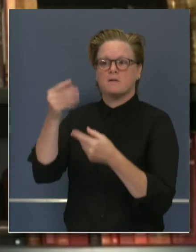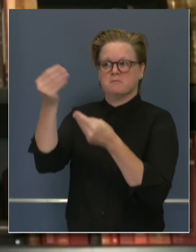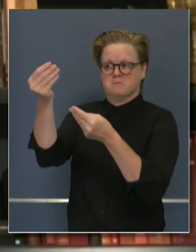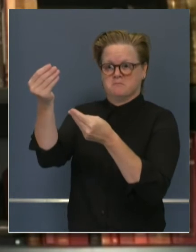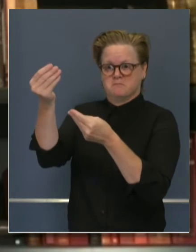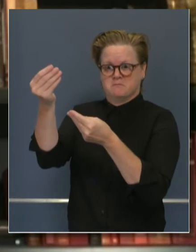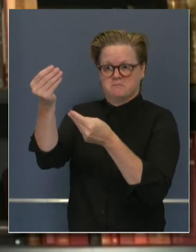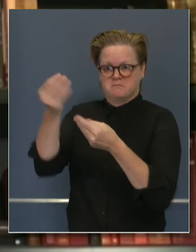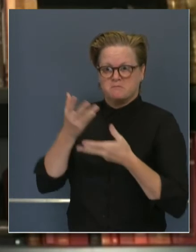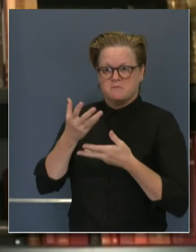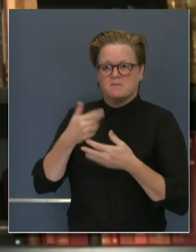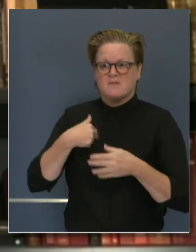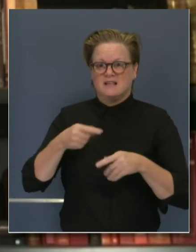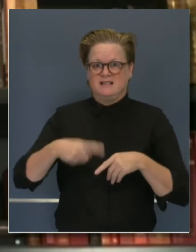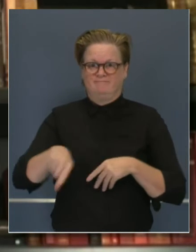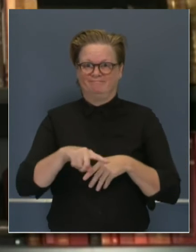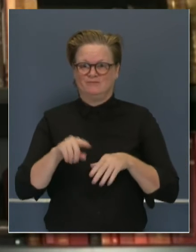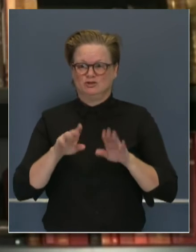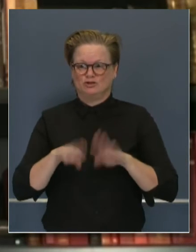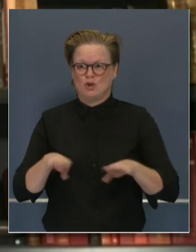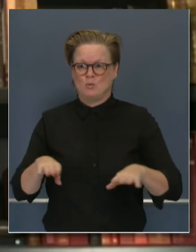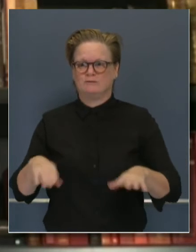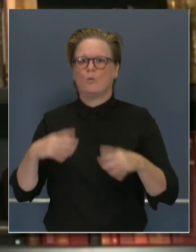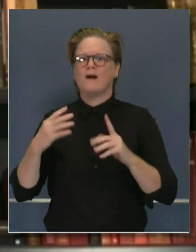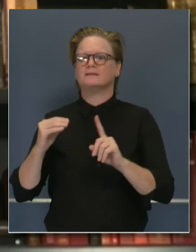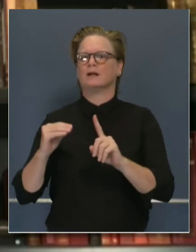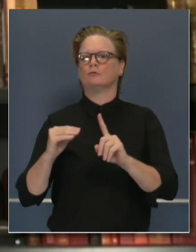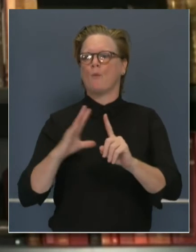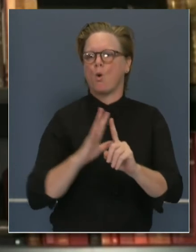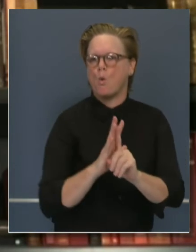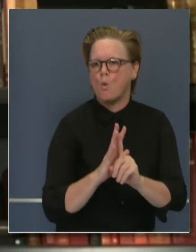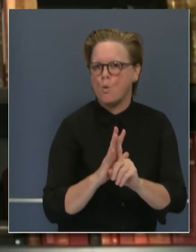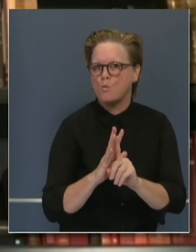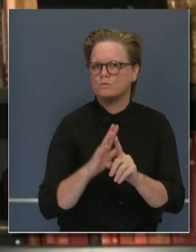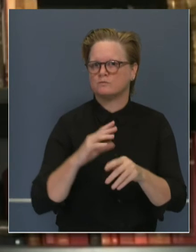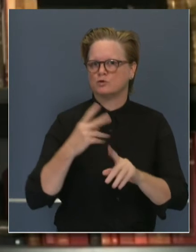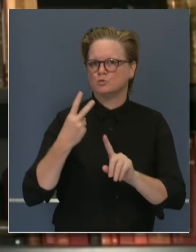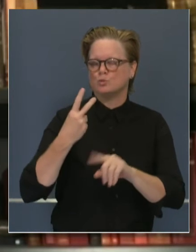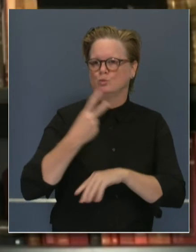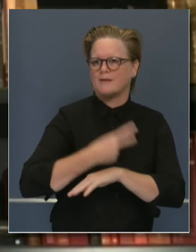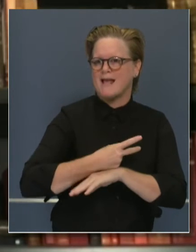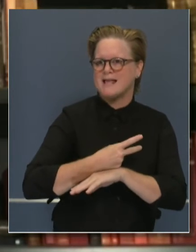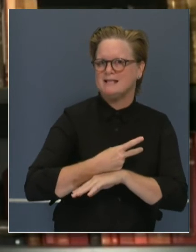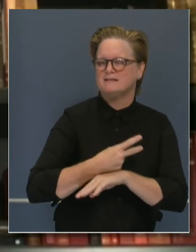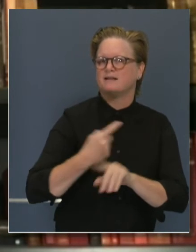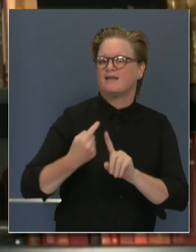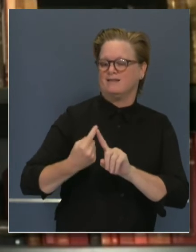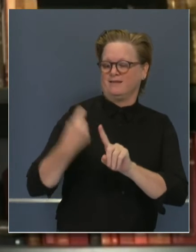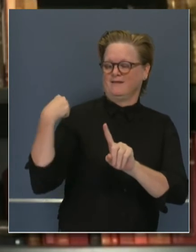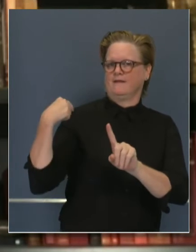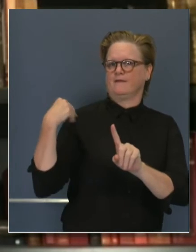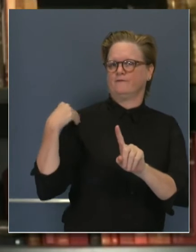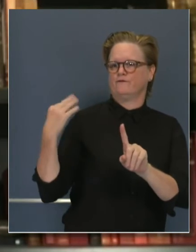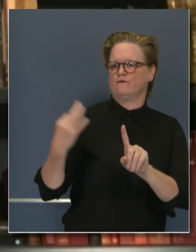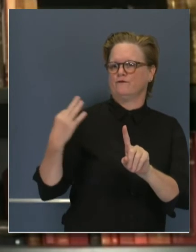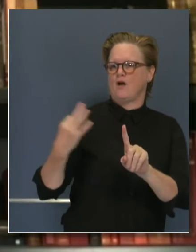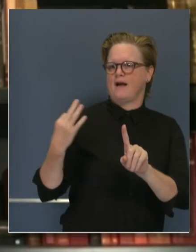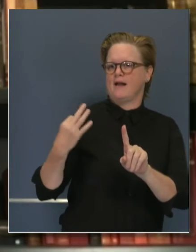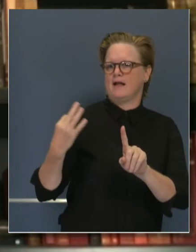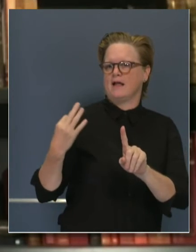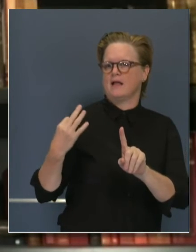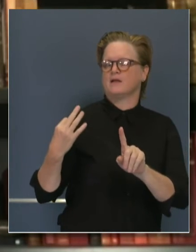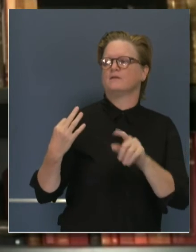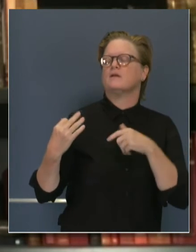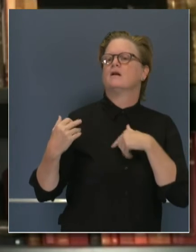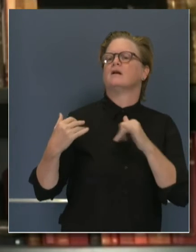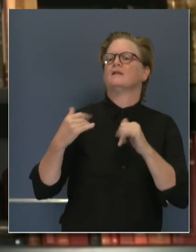tested officially yesterday after we discovered this on Friday. So Friday, waited until Sunday to be tested. Test results